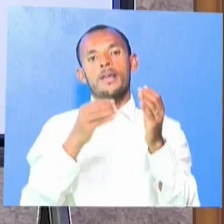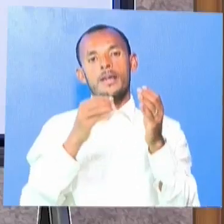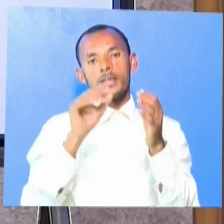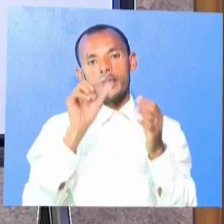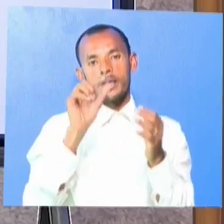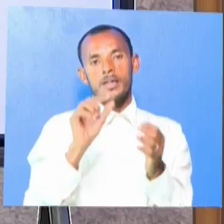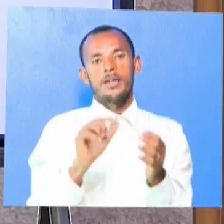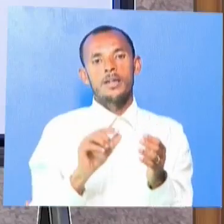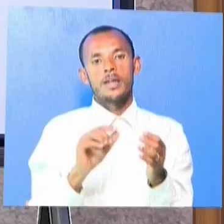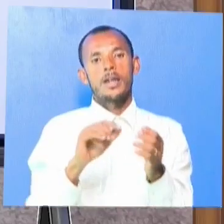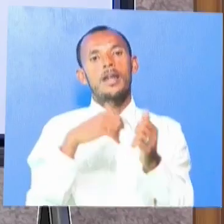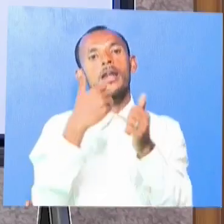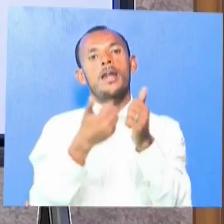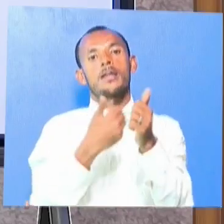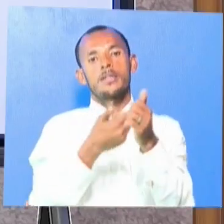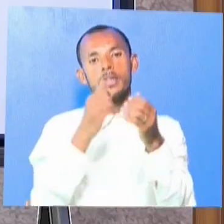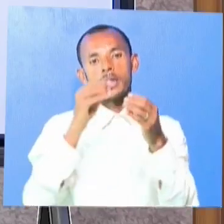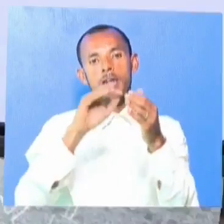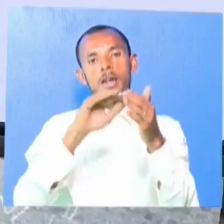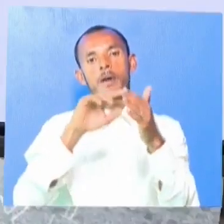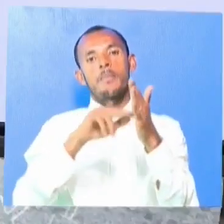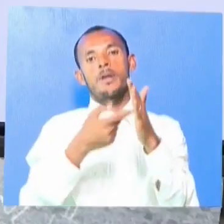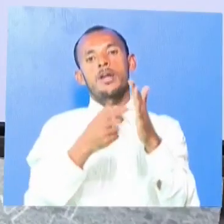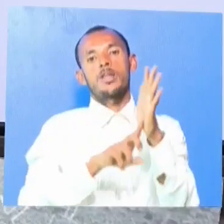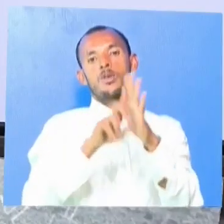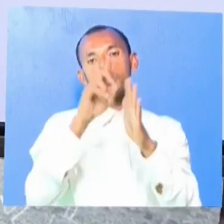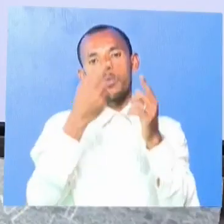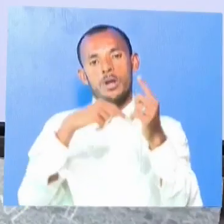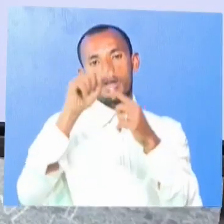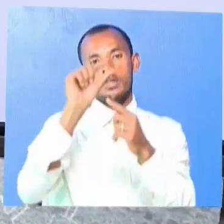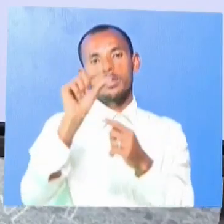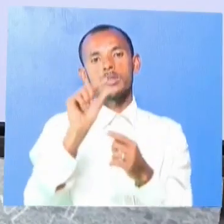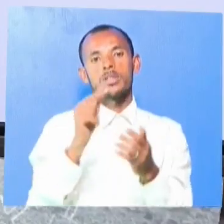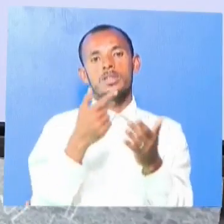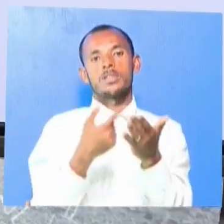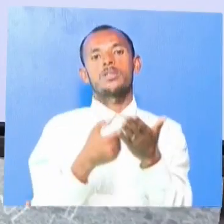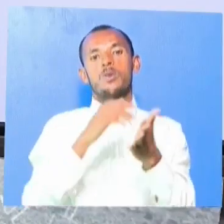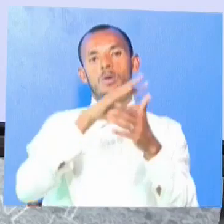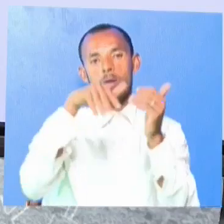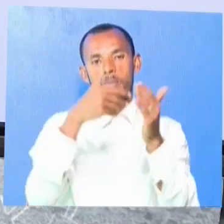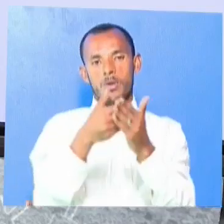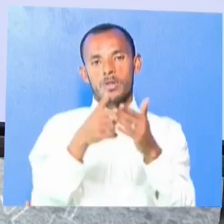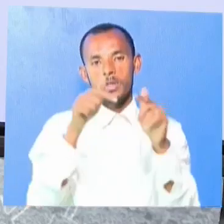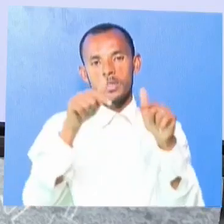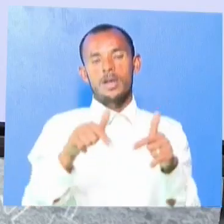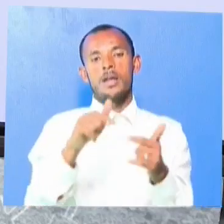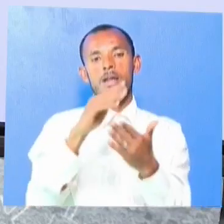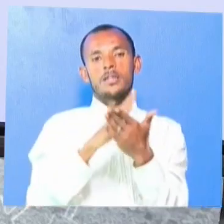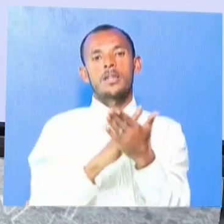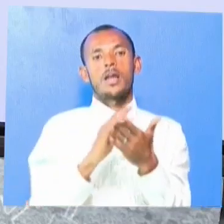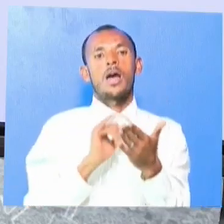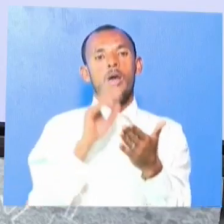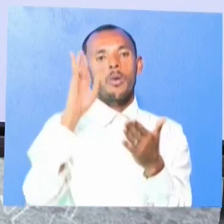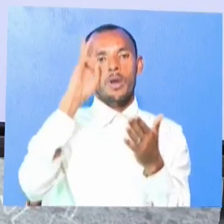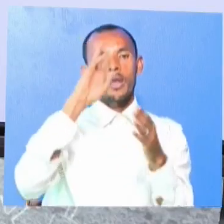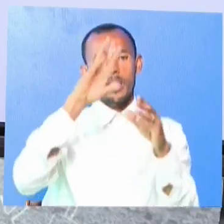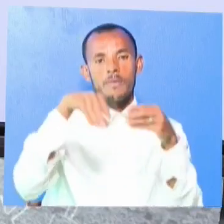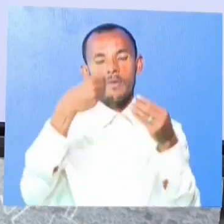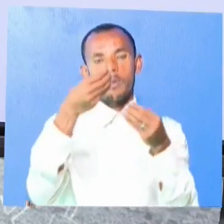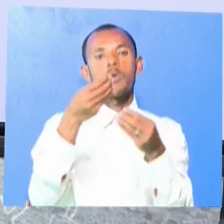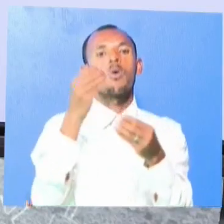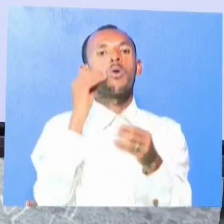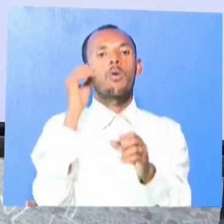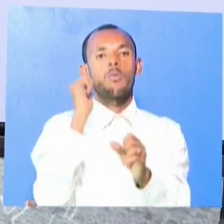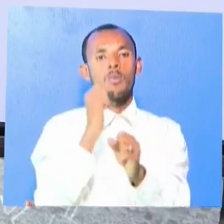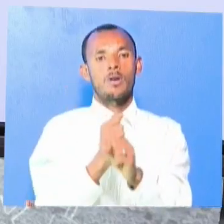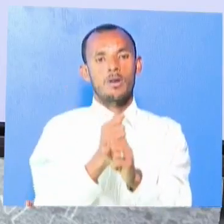numbers from the largest to the smallest. That's all. So I'll give you exercise